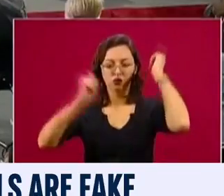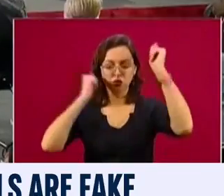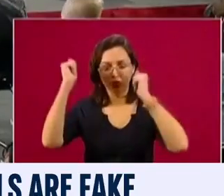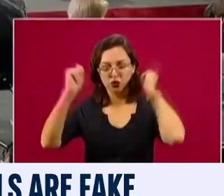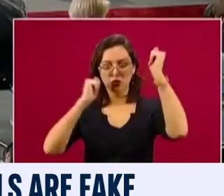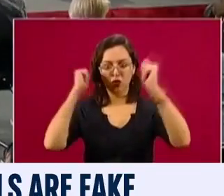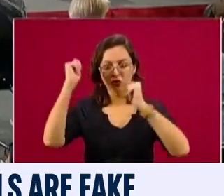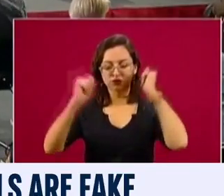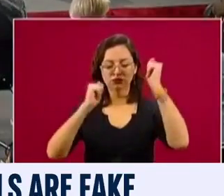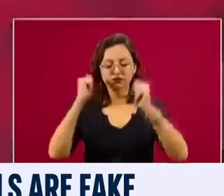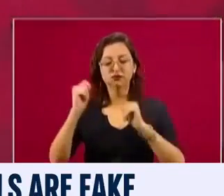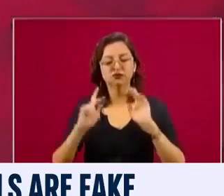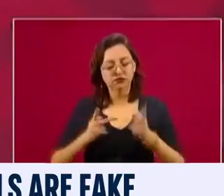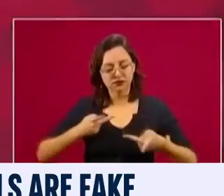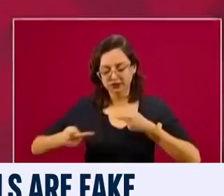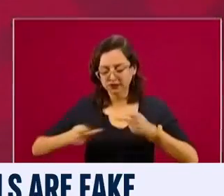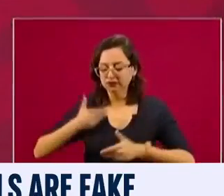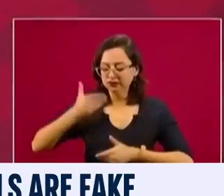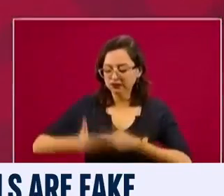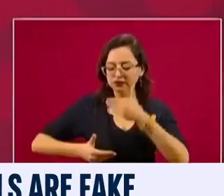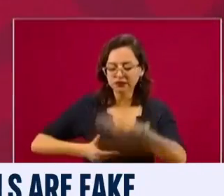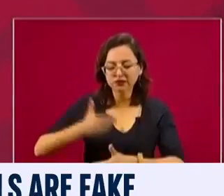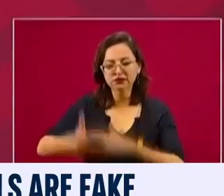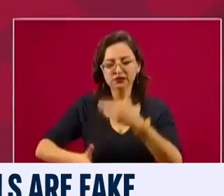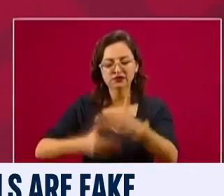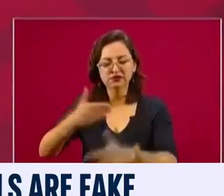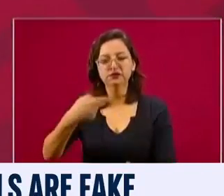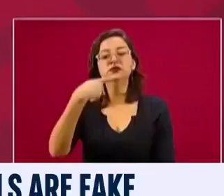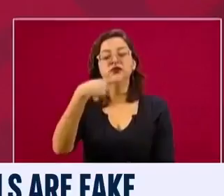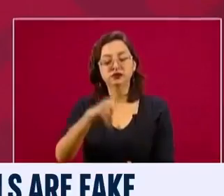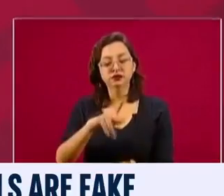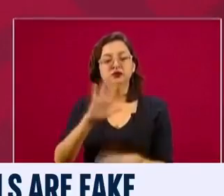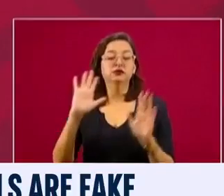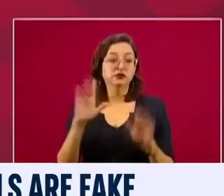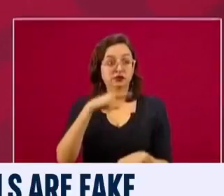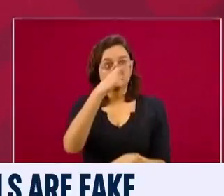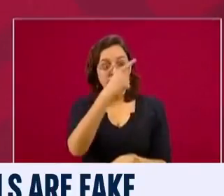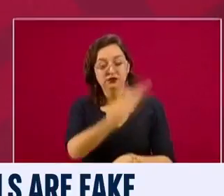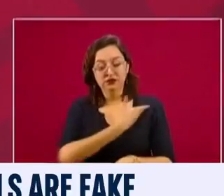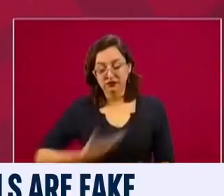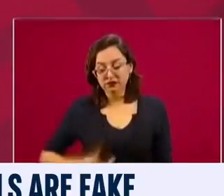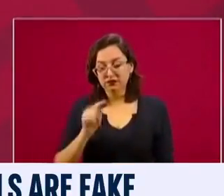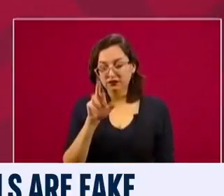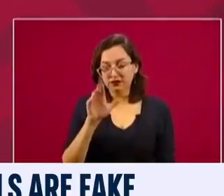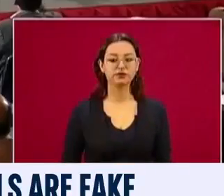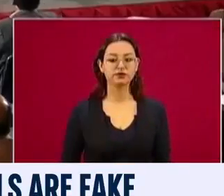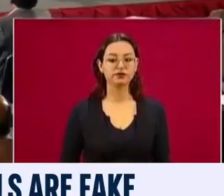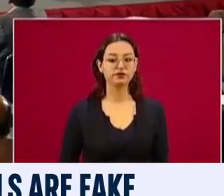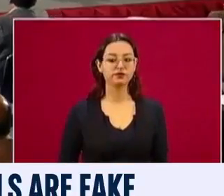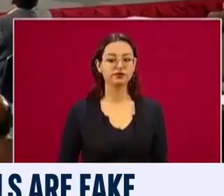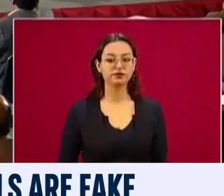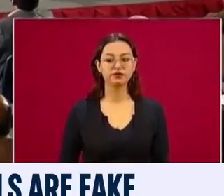him saying that these reports are false, he said 9 out of 10 reports are false. He's twisting words there,